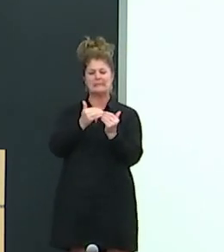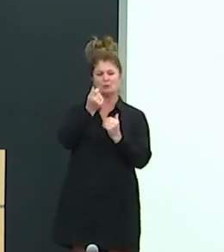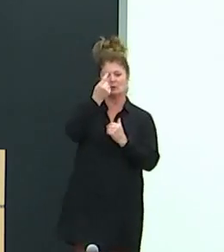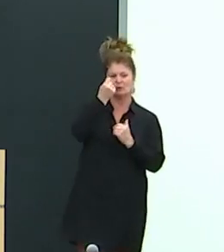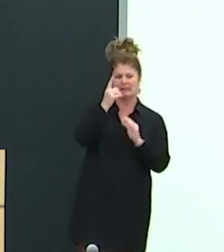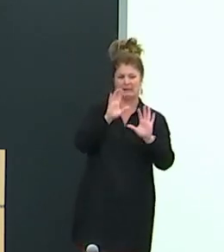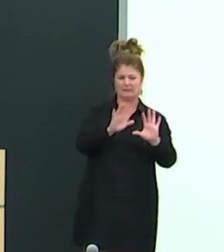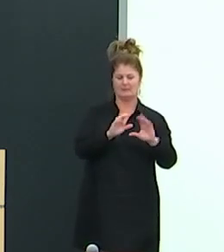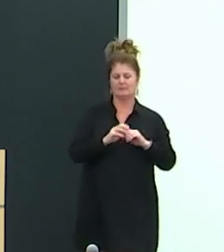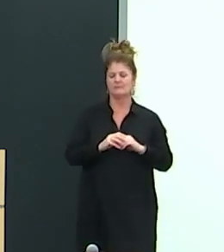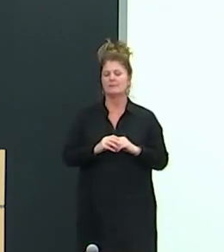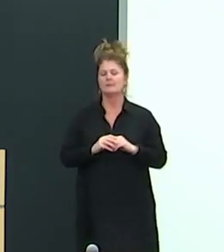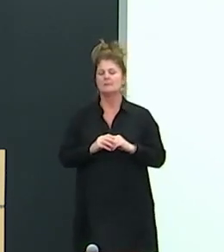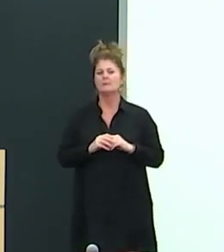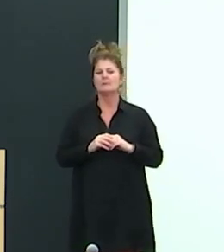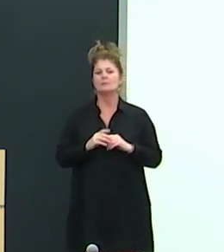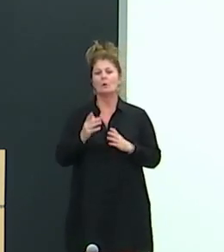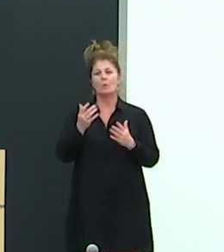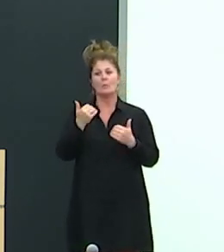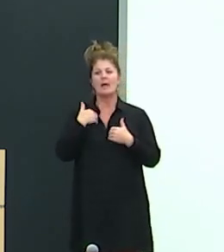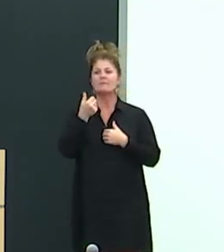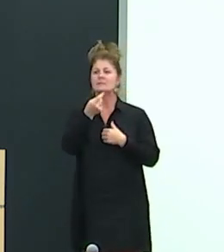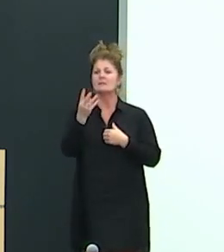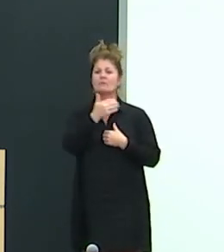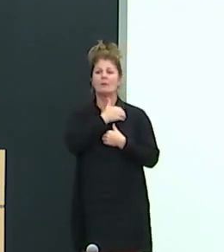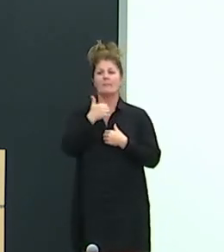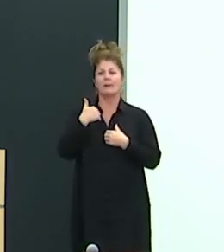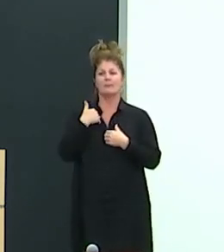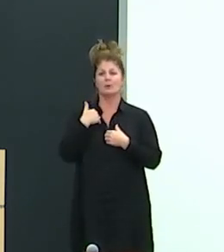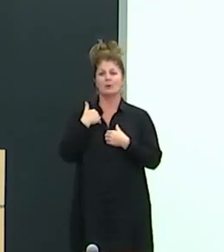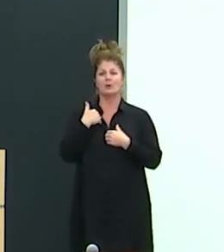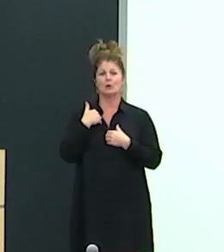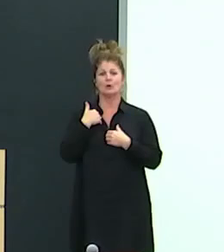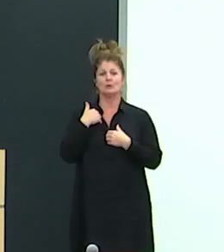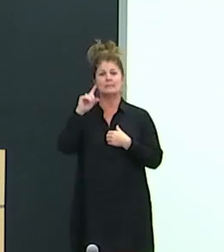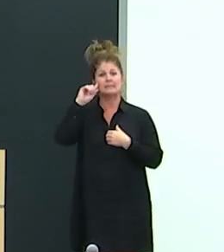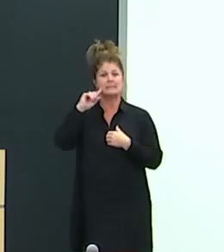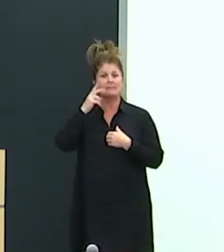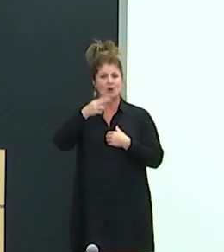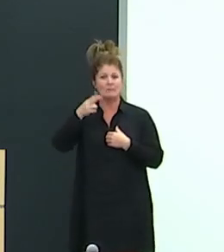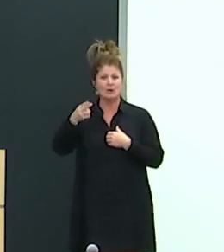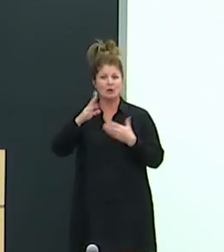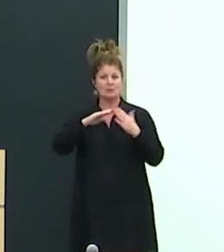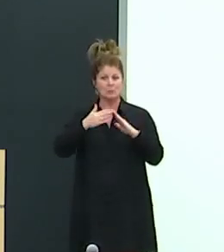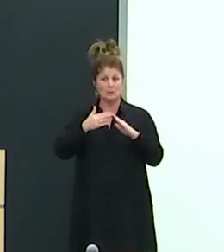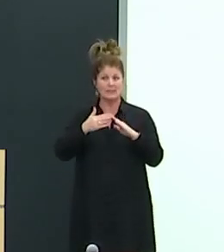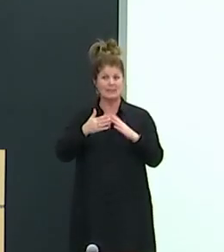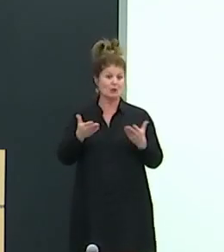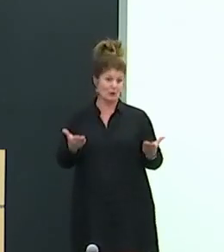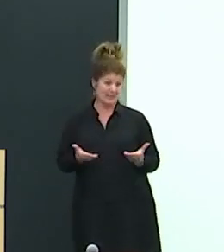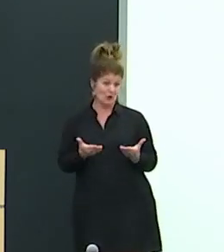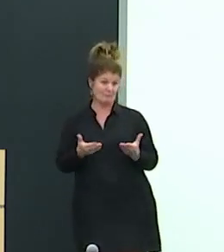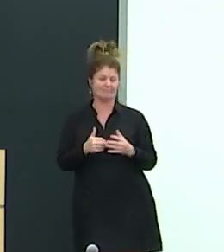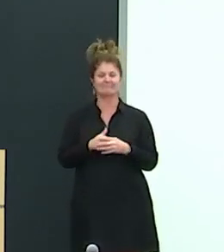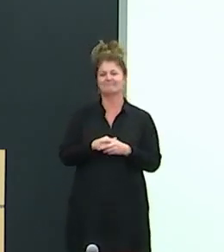understand. You know, we have several members of our deaf and hard and hearing community here.